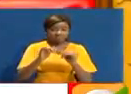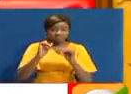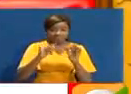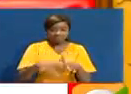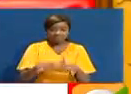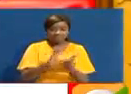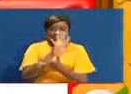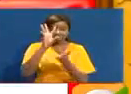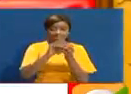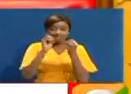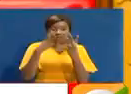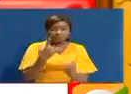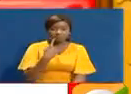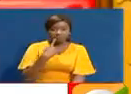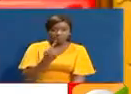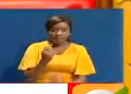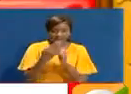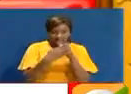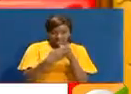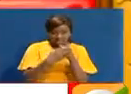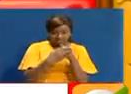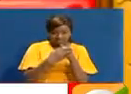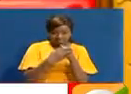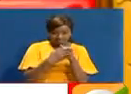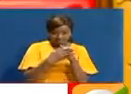the total is 109.